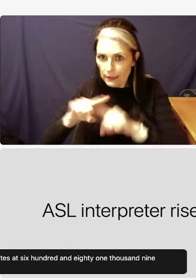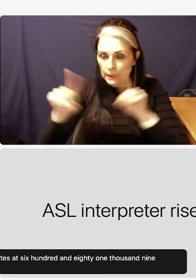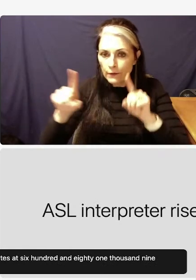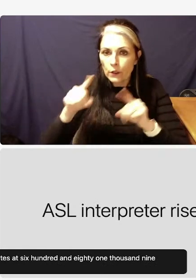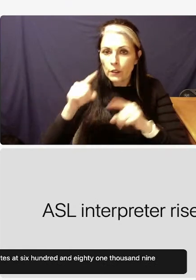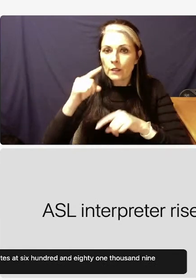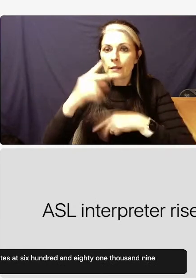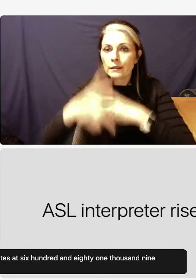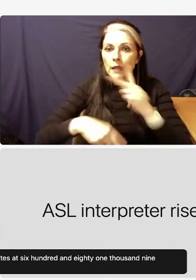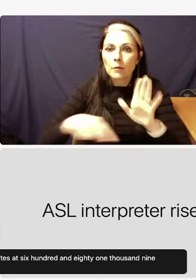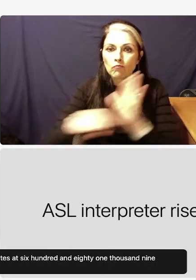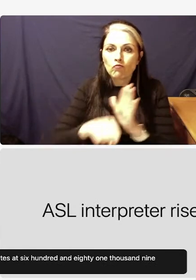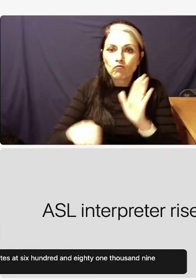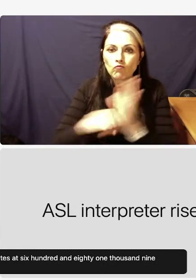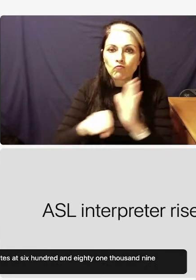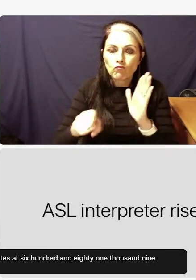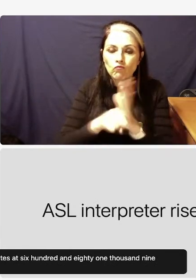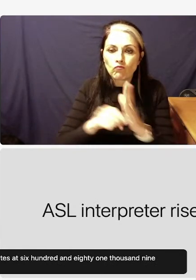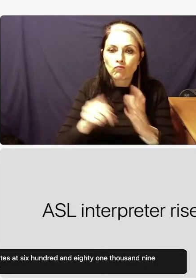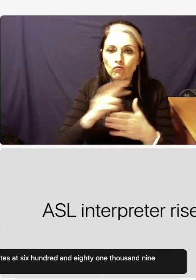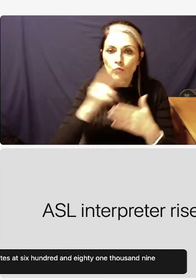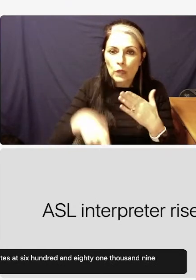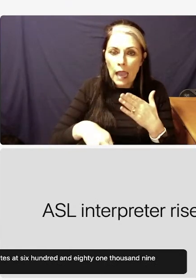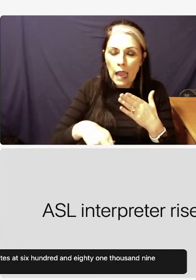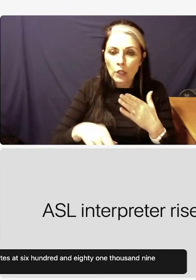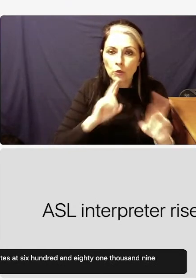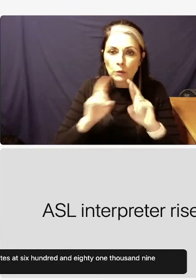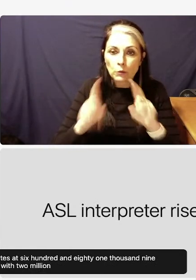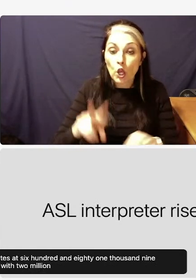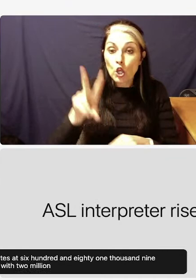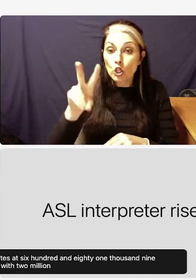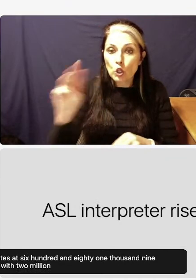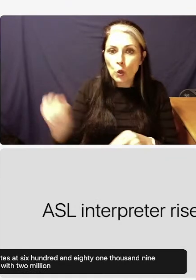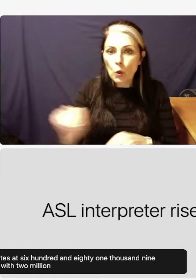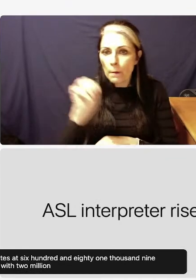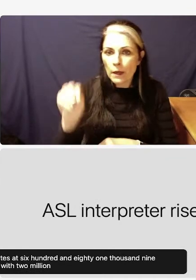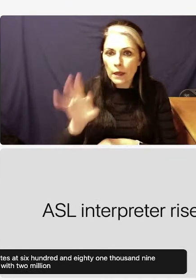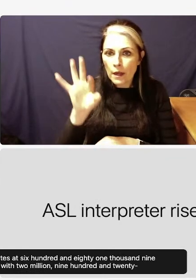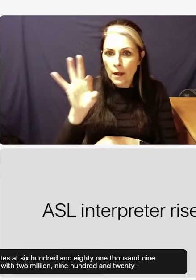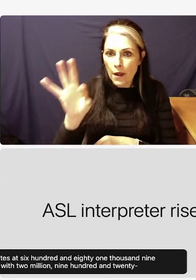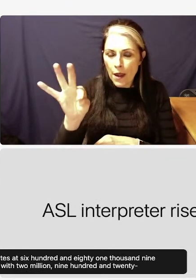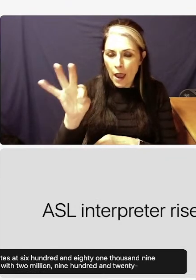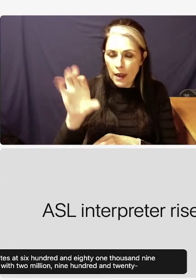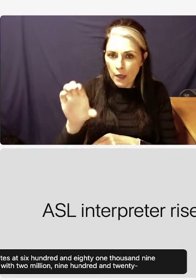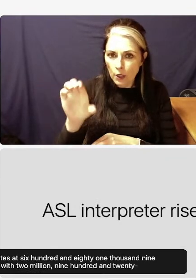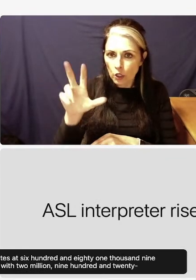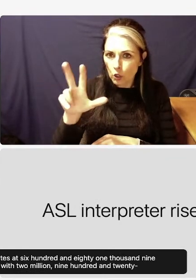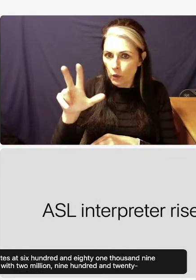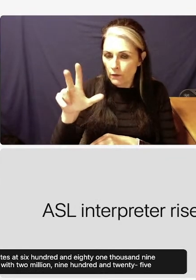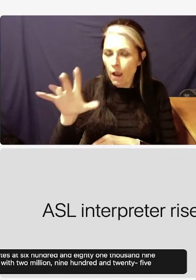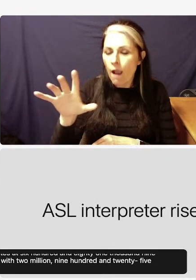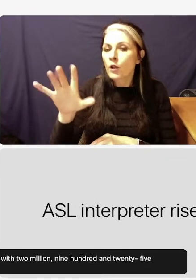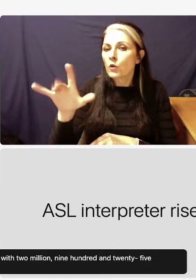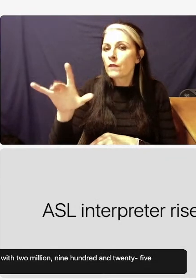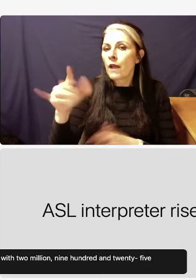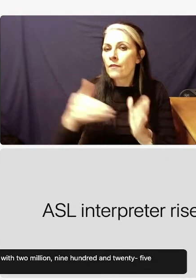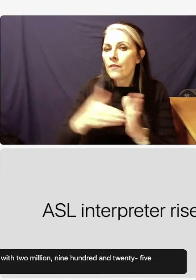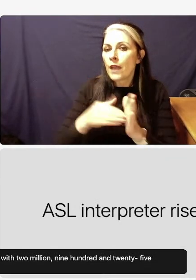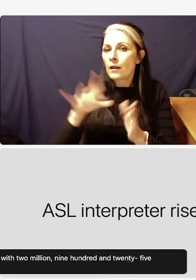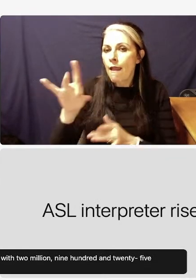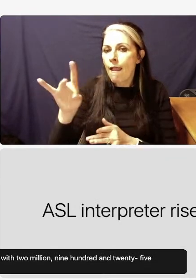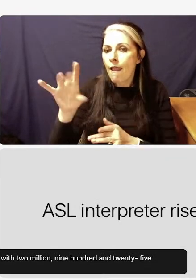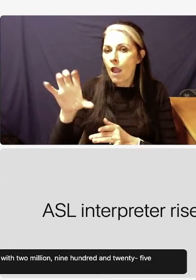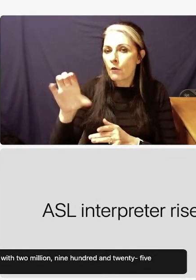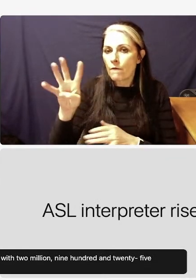reactions have been reported with 2 925 804 individual cases